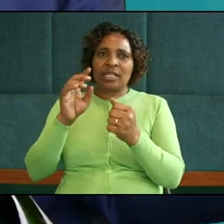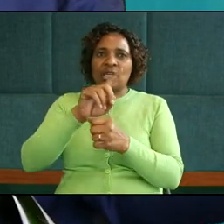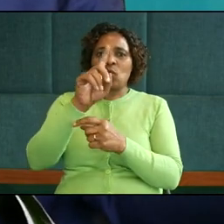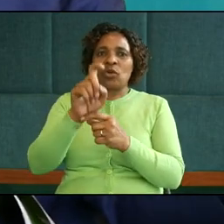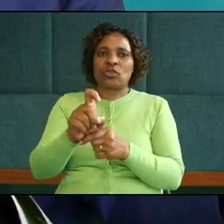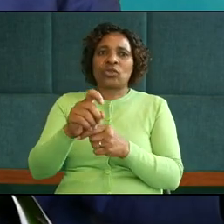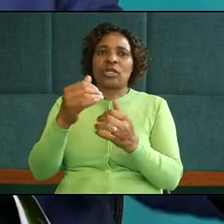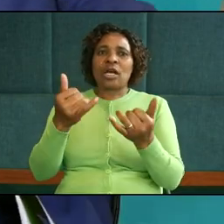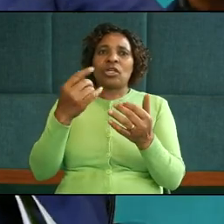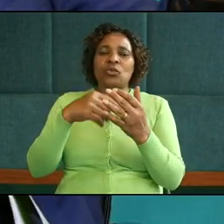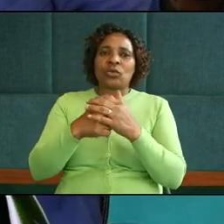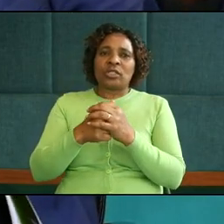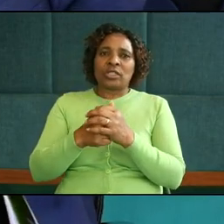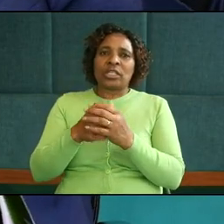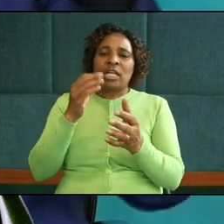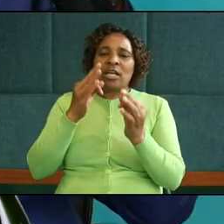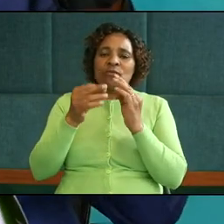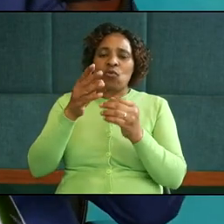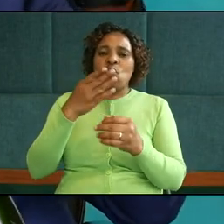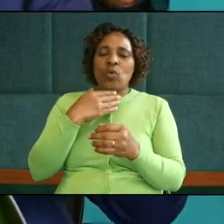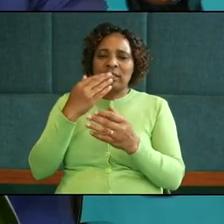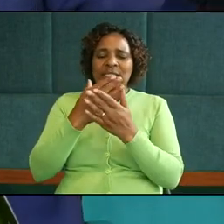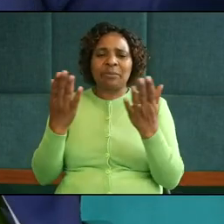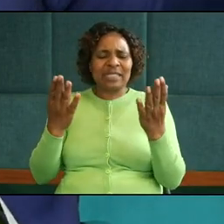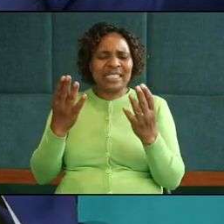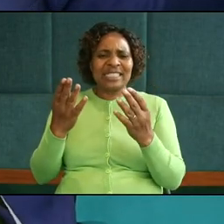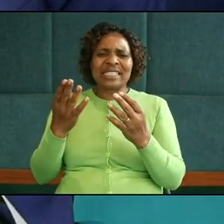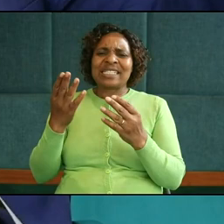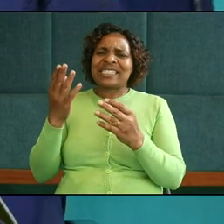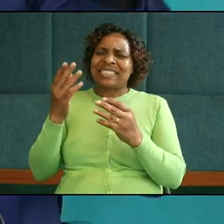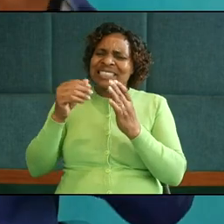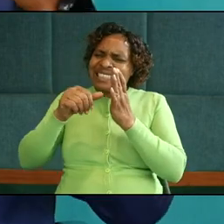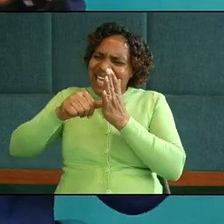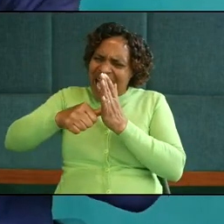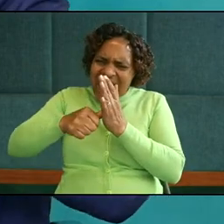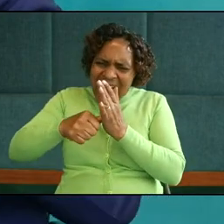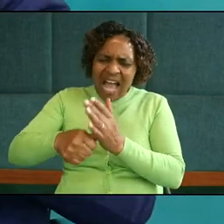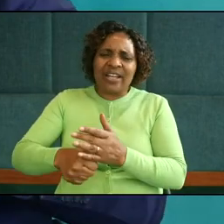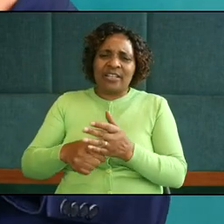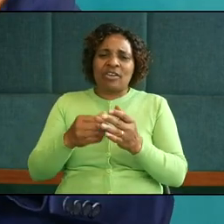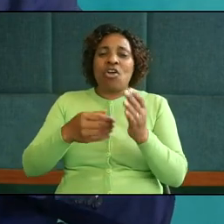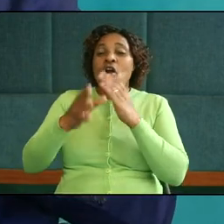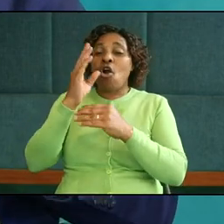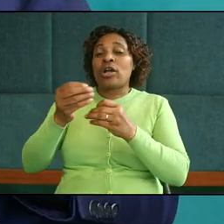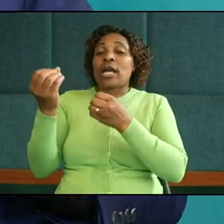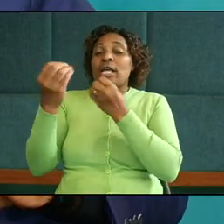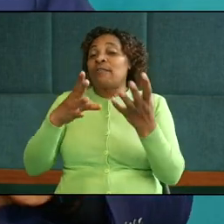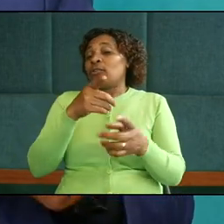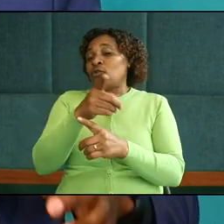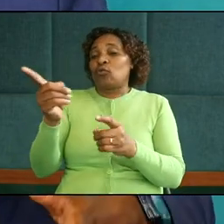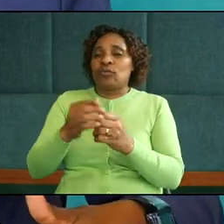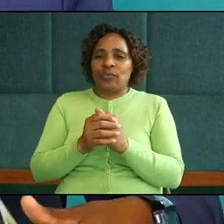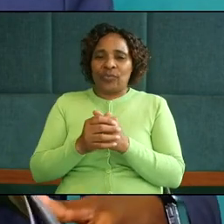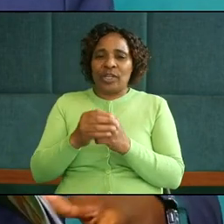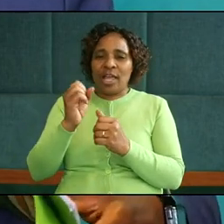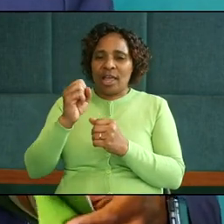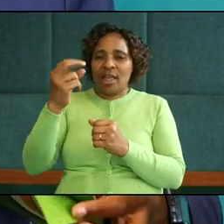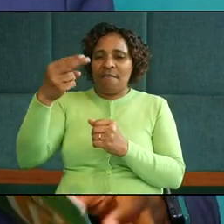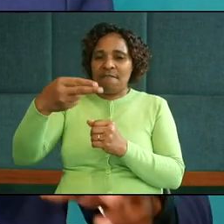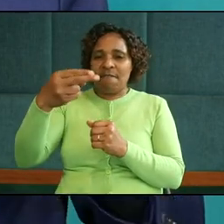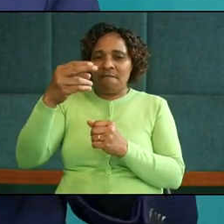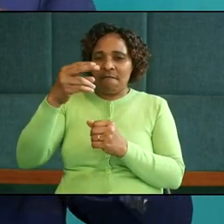question lurks, you know, if you want something so bad, you've prayed for it so bad, God has finally granted it to you. Ephesians